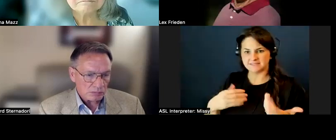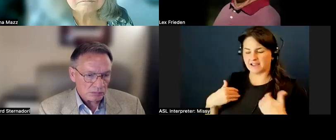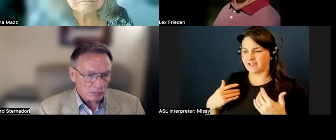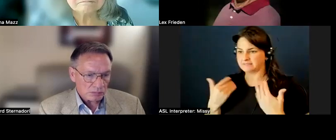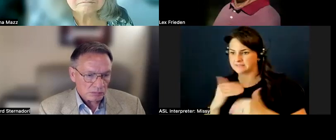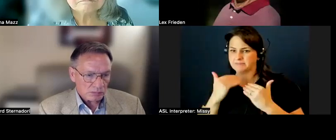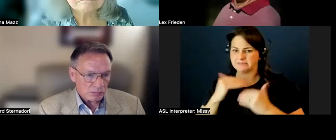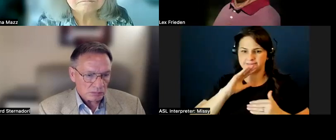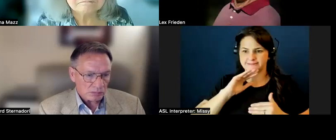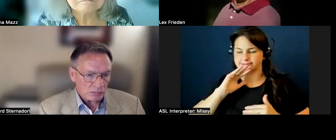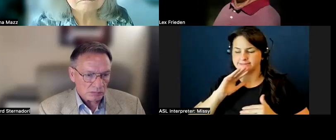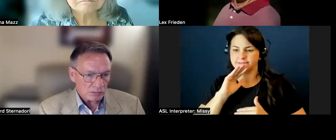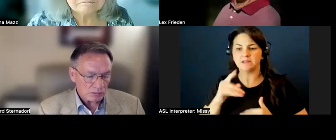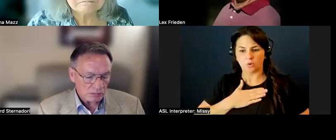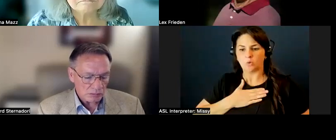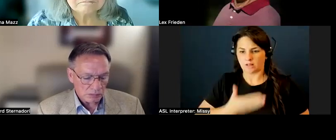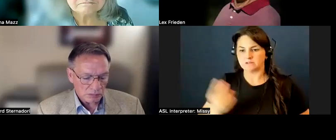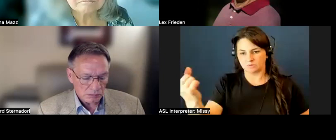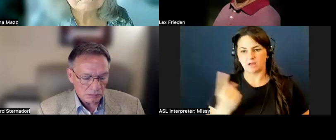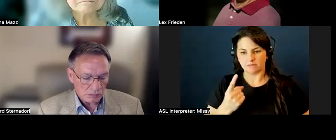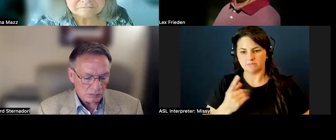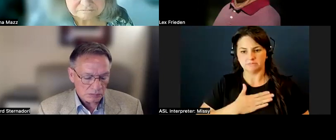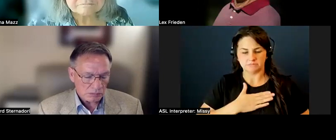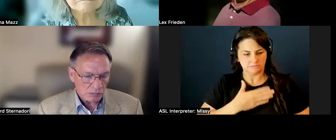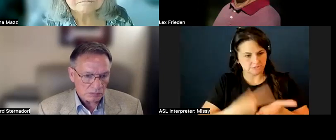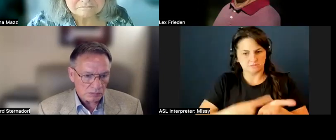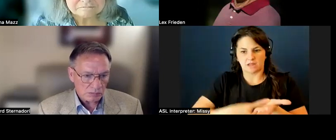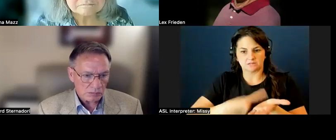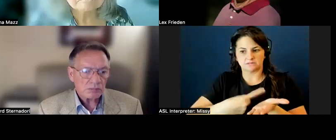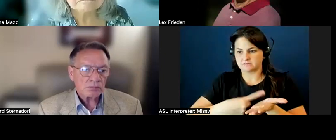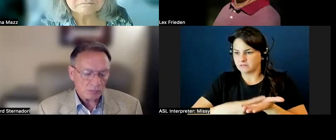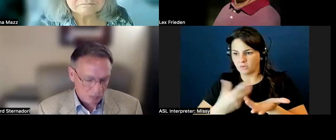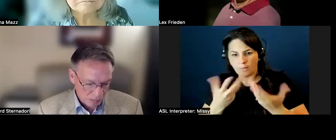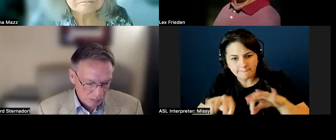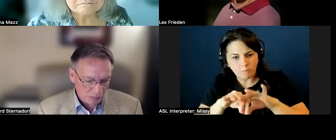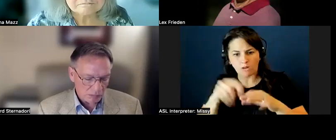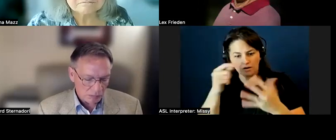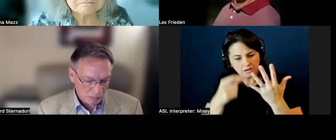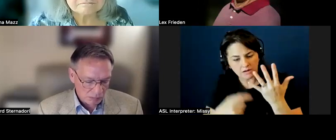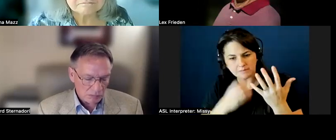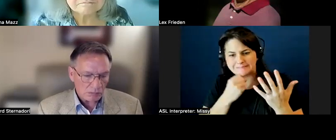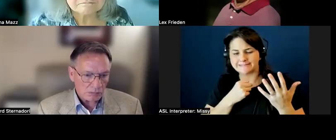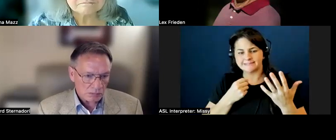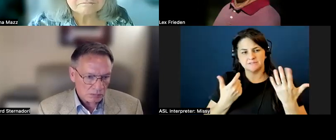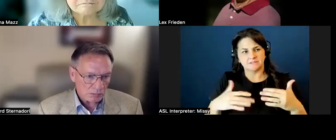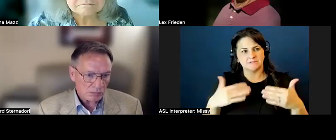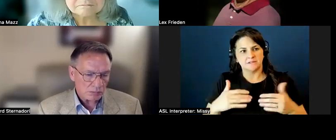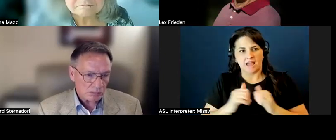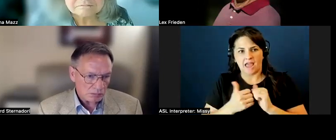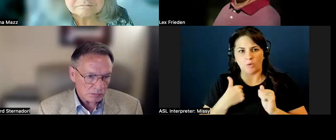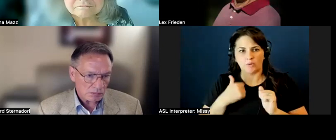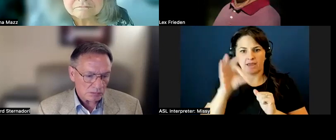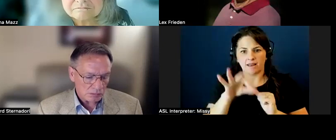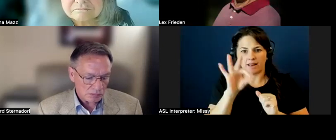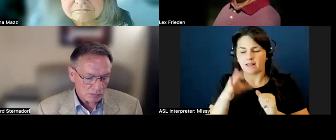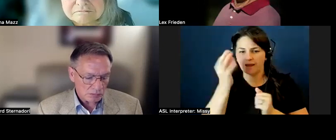that nature, they're going to be willing to come to the table and talk to you about what are most important to us. What are the things that we can give, or a little bit on